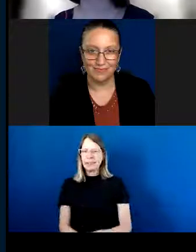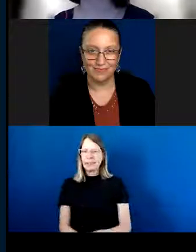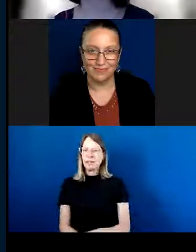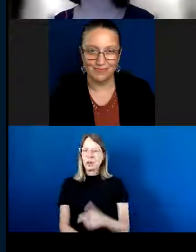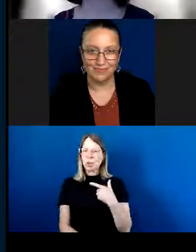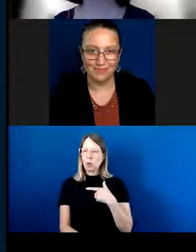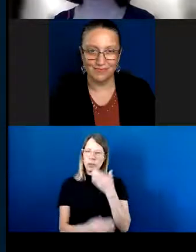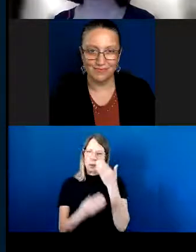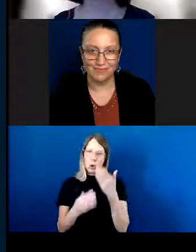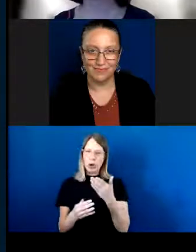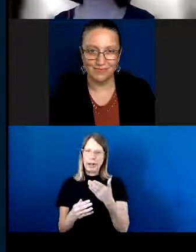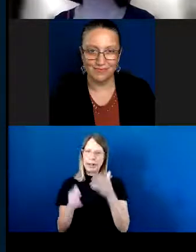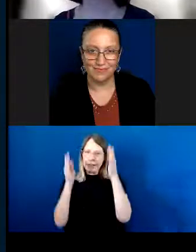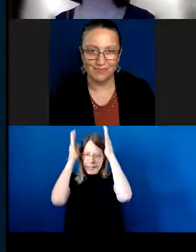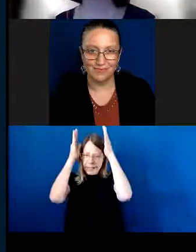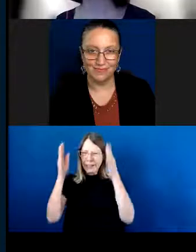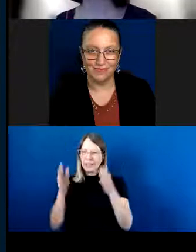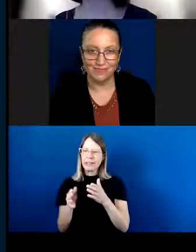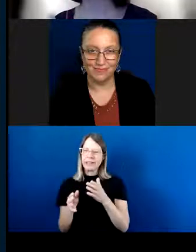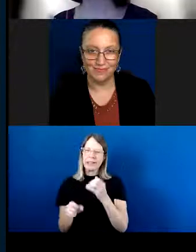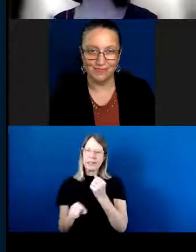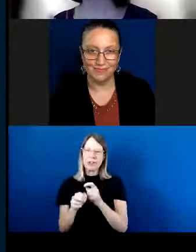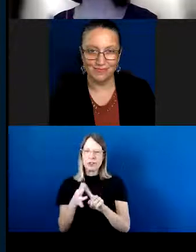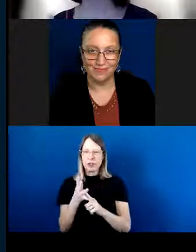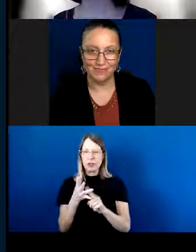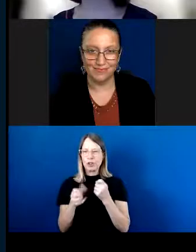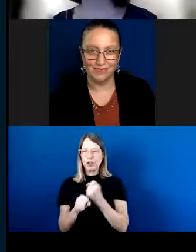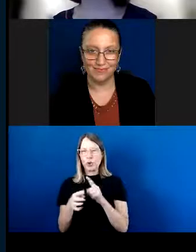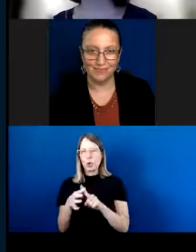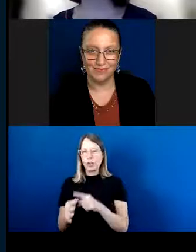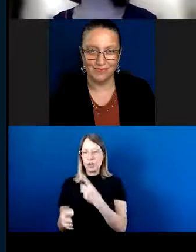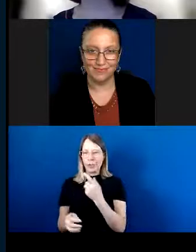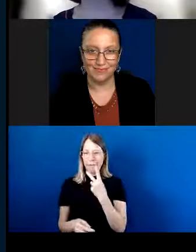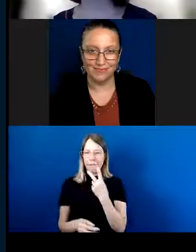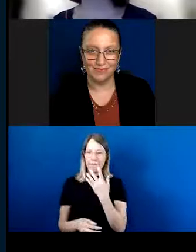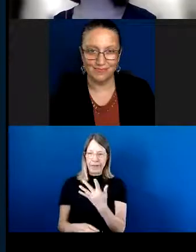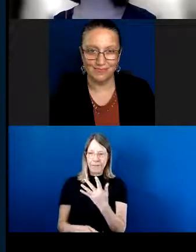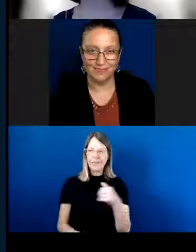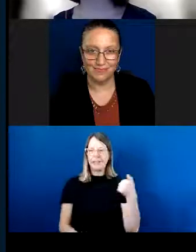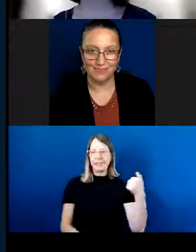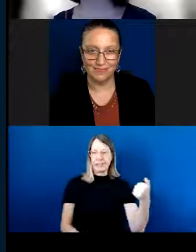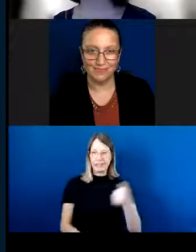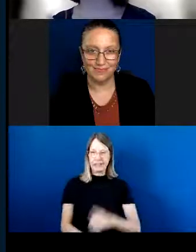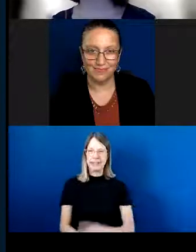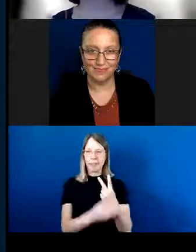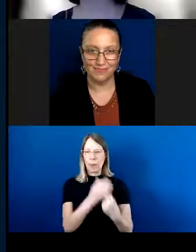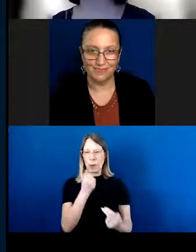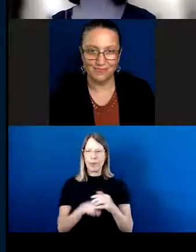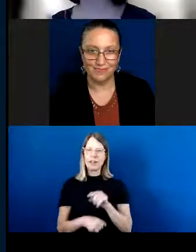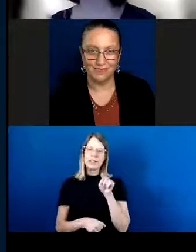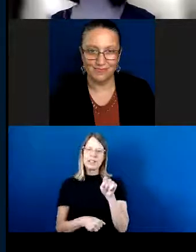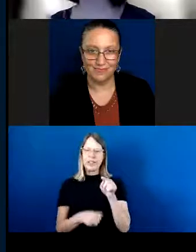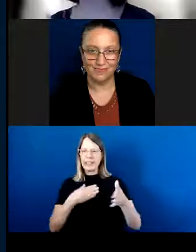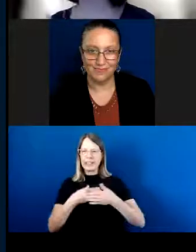George V and King George VI. This site was originally designed to solely commemorate the late King George V